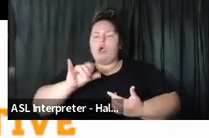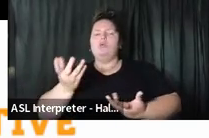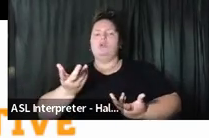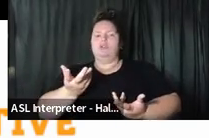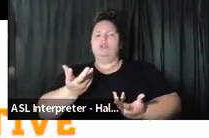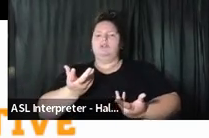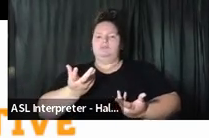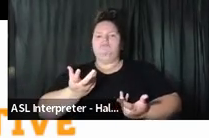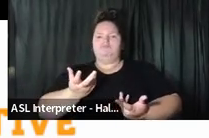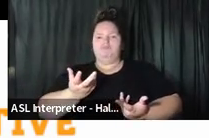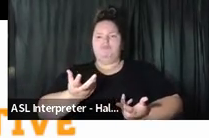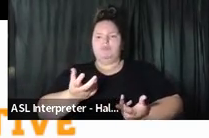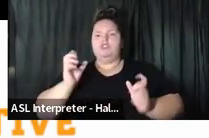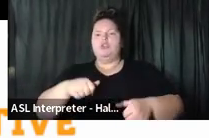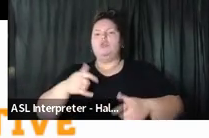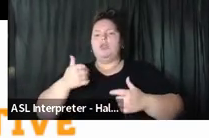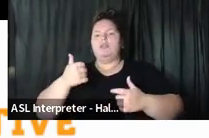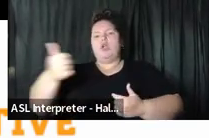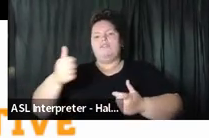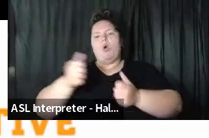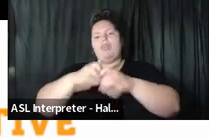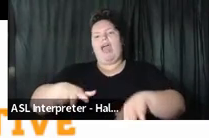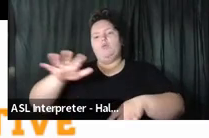know, travel without your own vehicle.